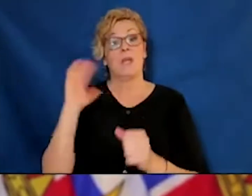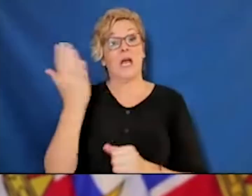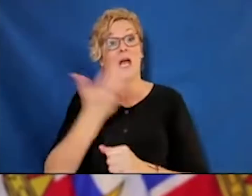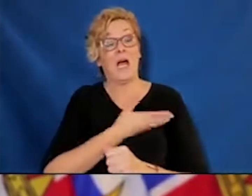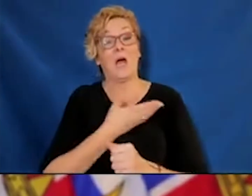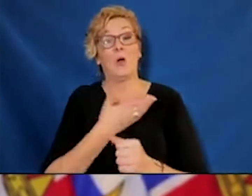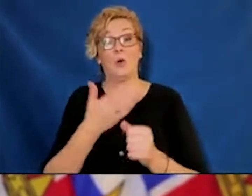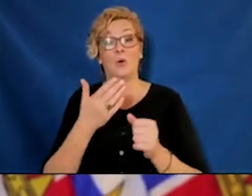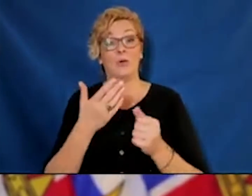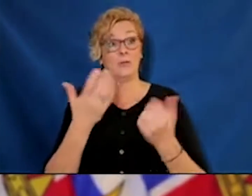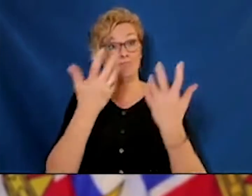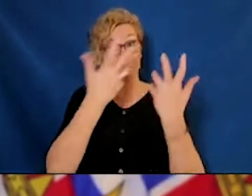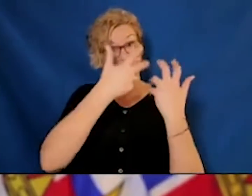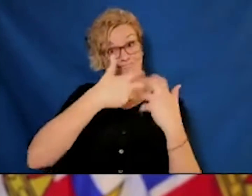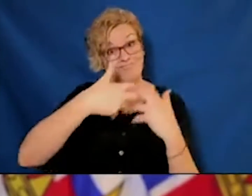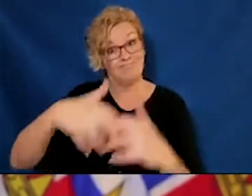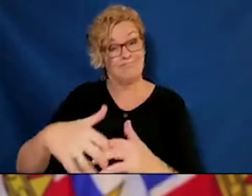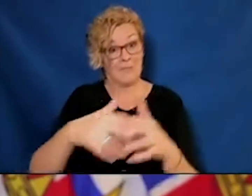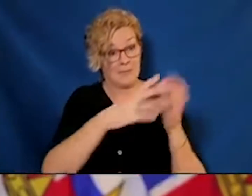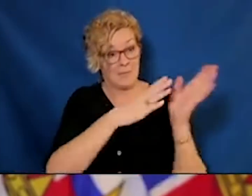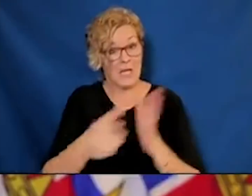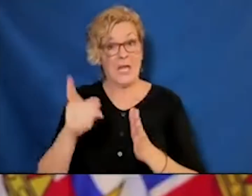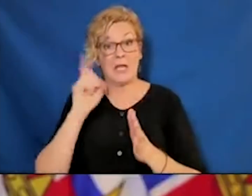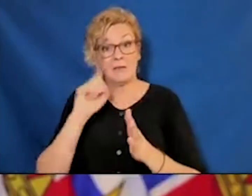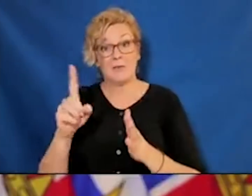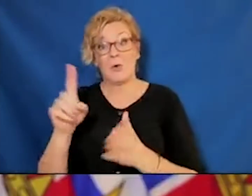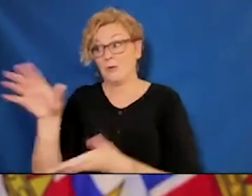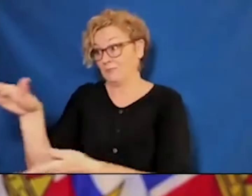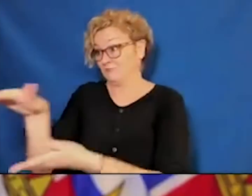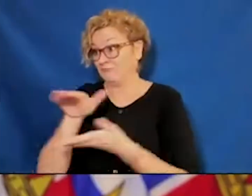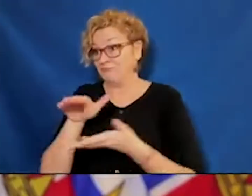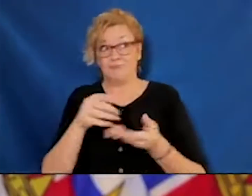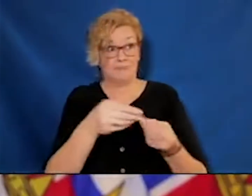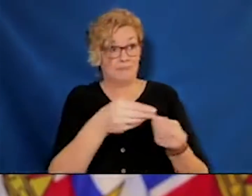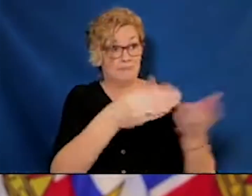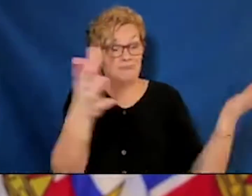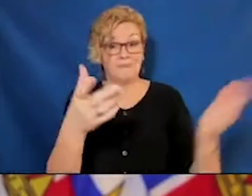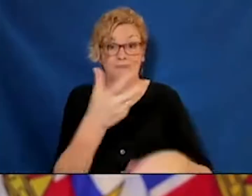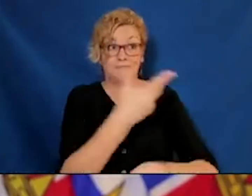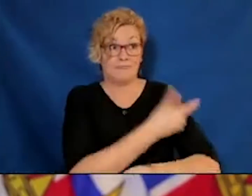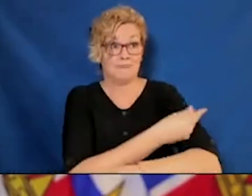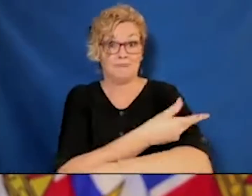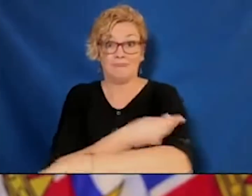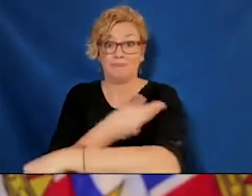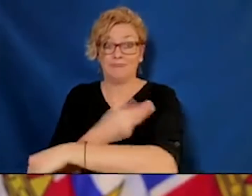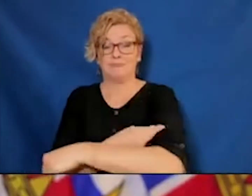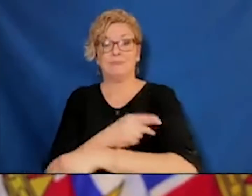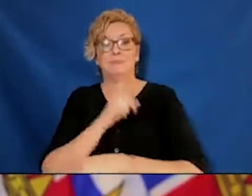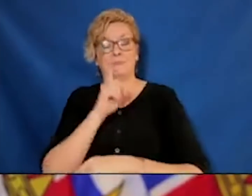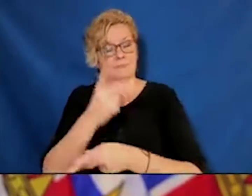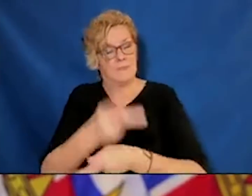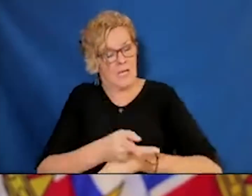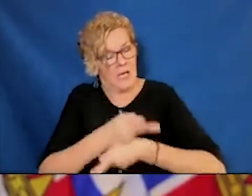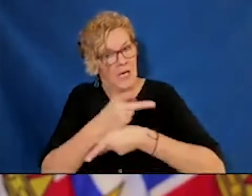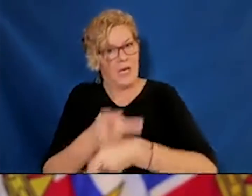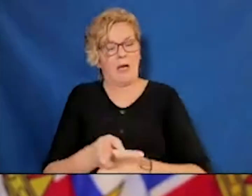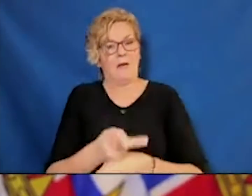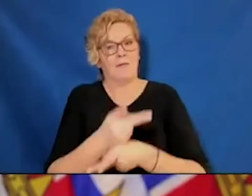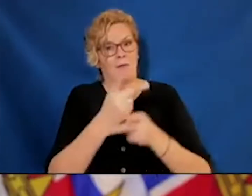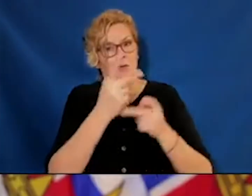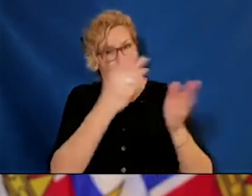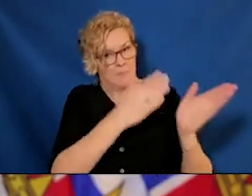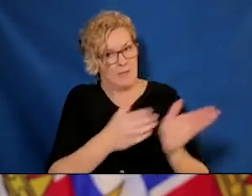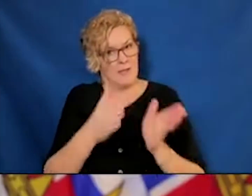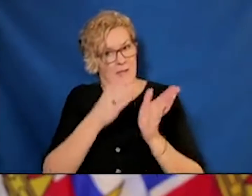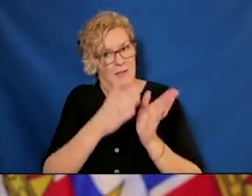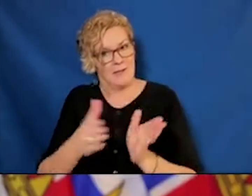approach, and we started slow and steady and made sure we had all of the building blocks in place. The approach